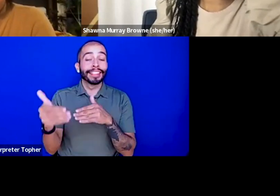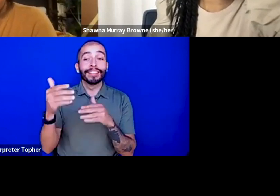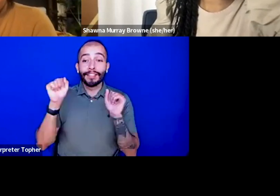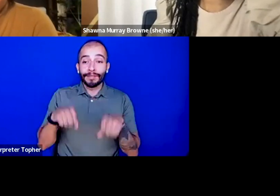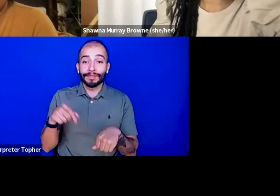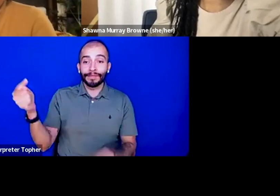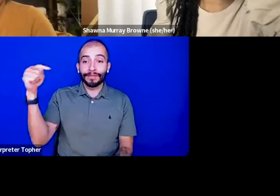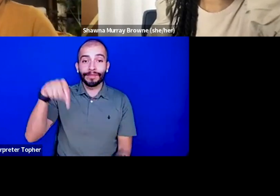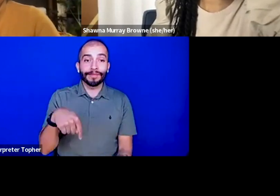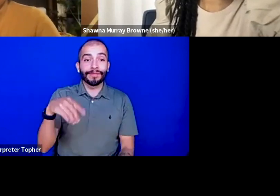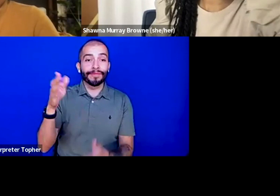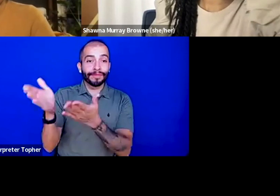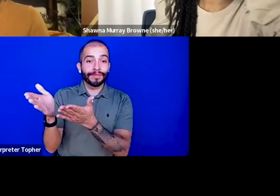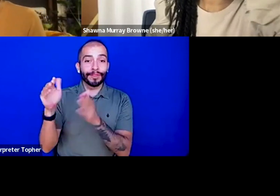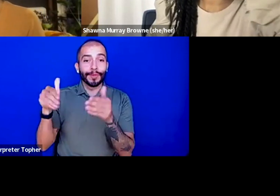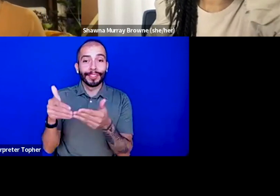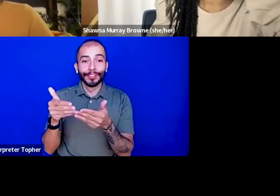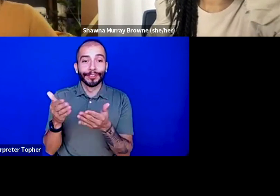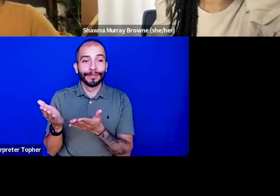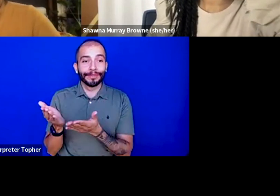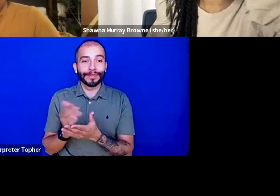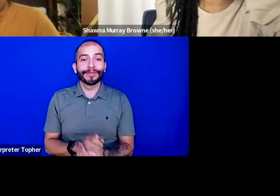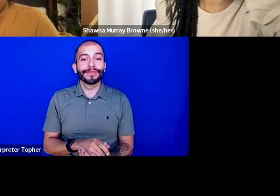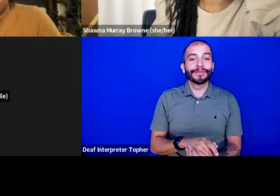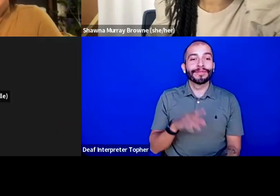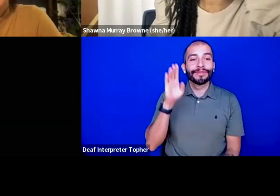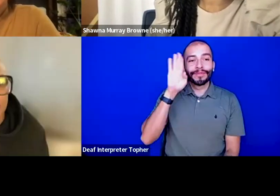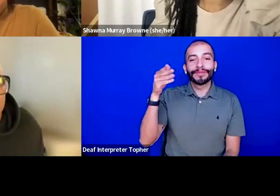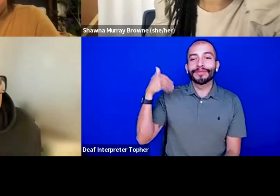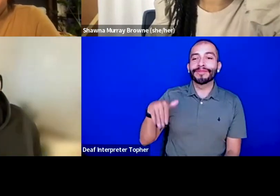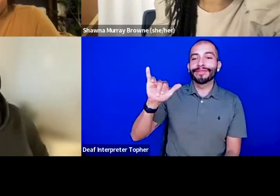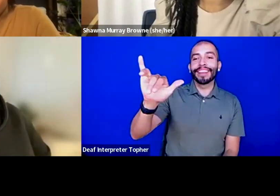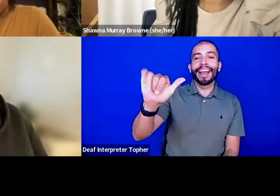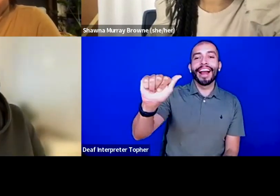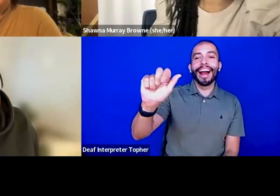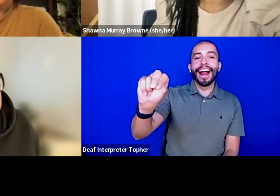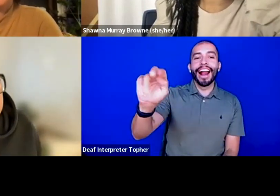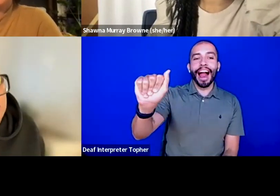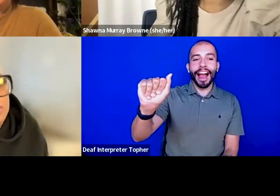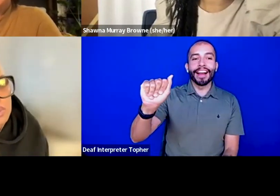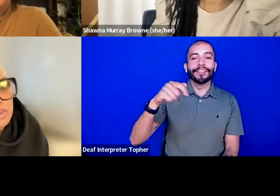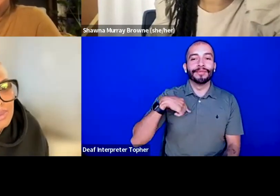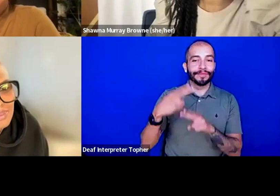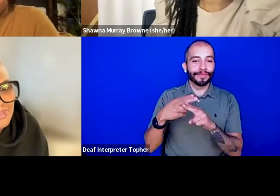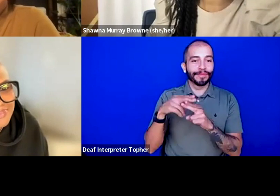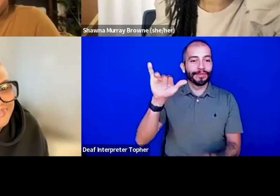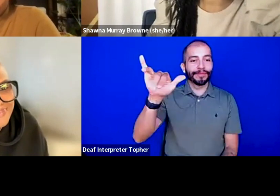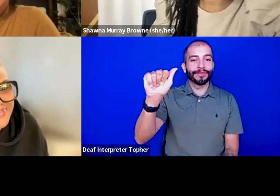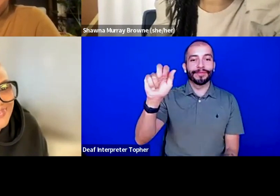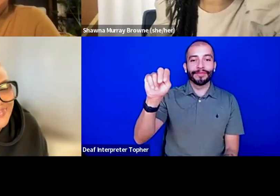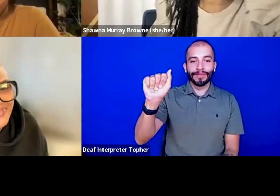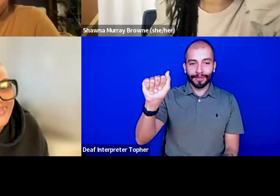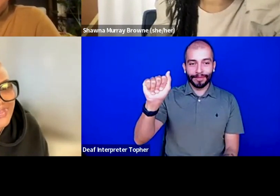Hi, everyone. This is Yana. My name is Yana Kalu. I am an olive-skinned